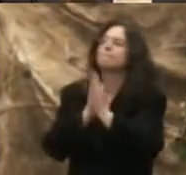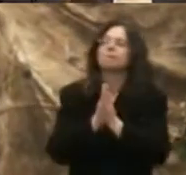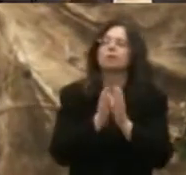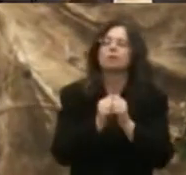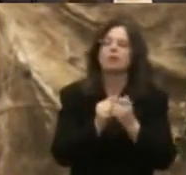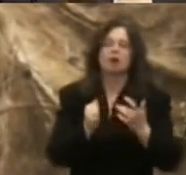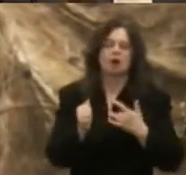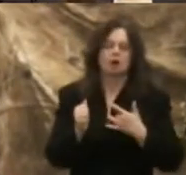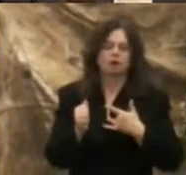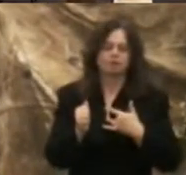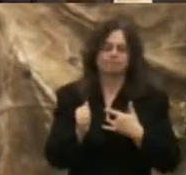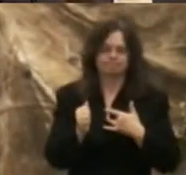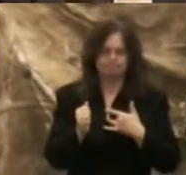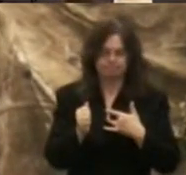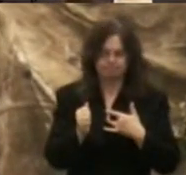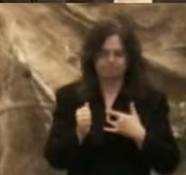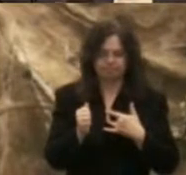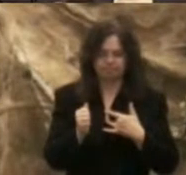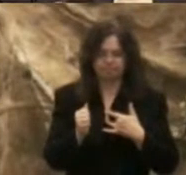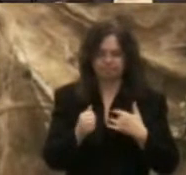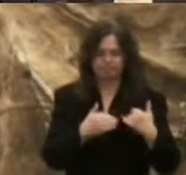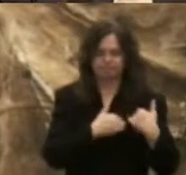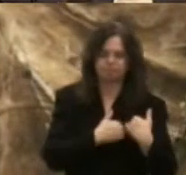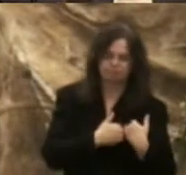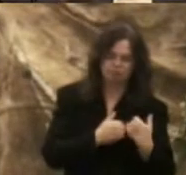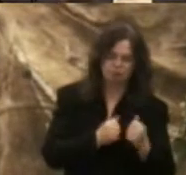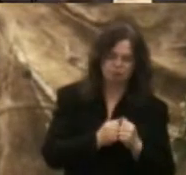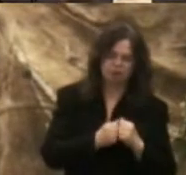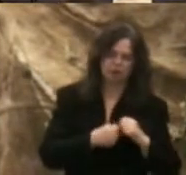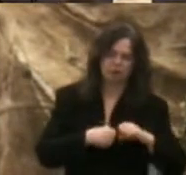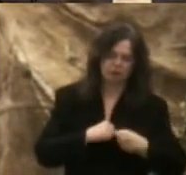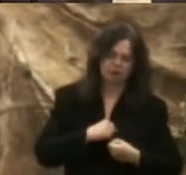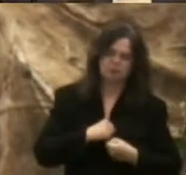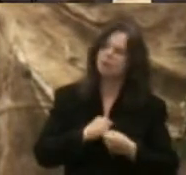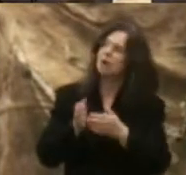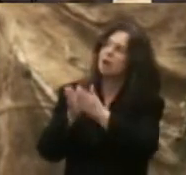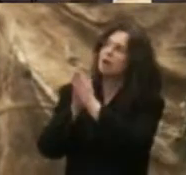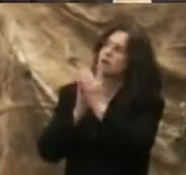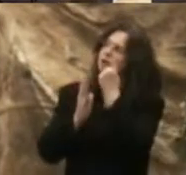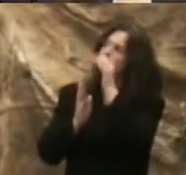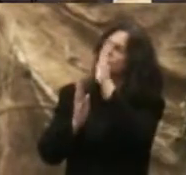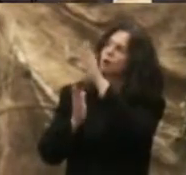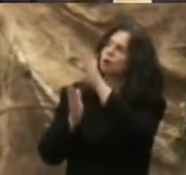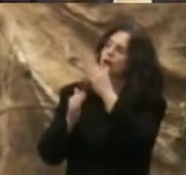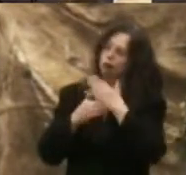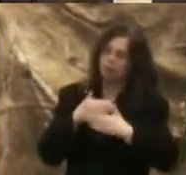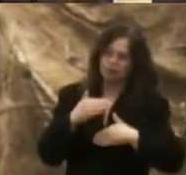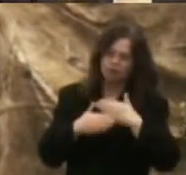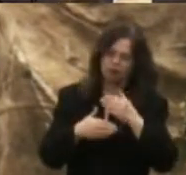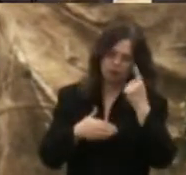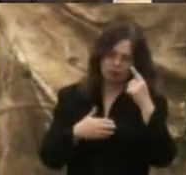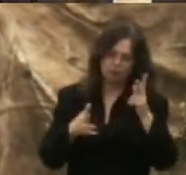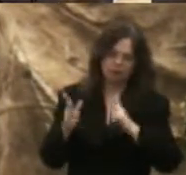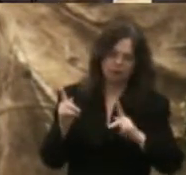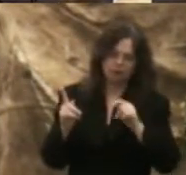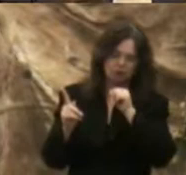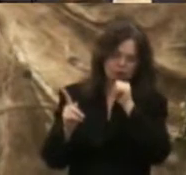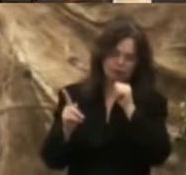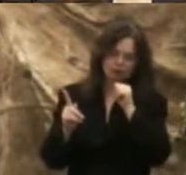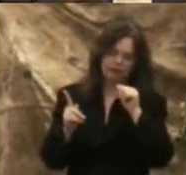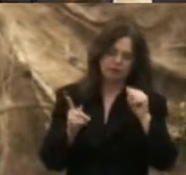With hearts that are often weighted with grief, we ask for your comfort as we long for those who no longer share our